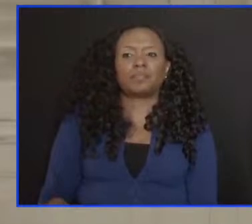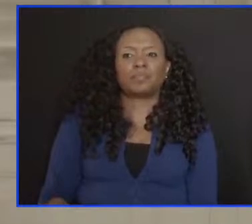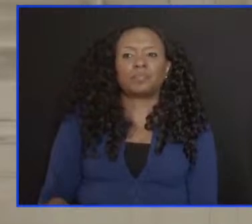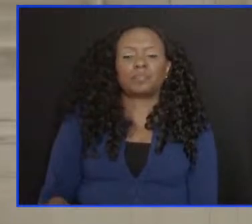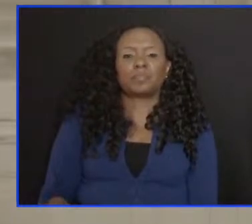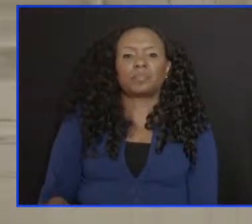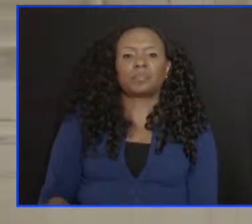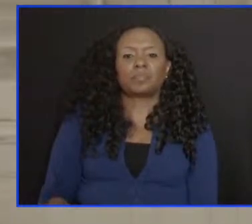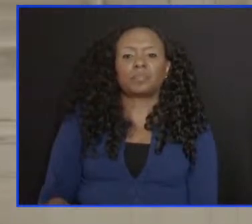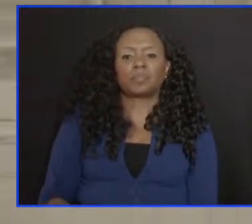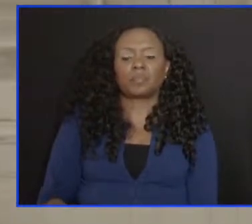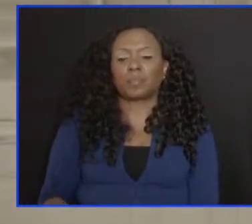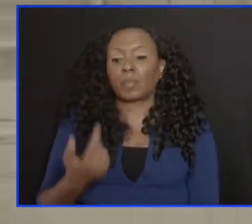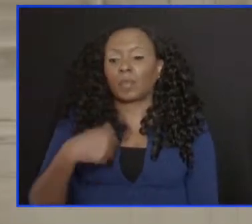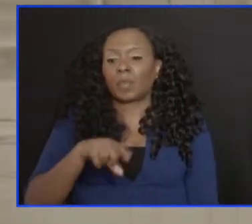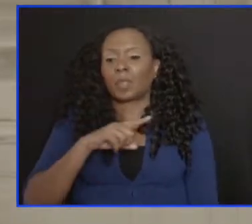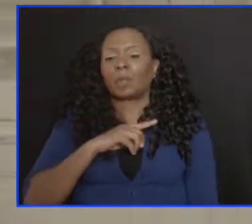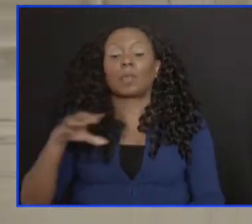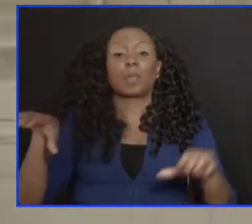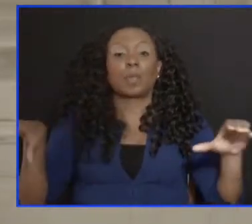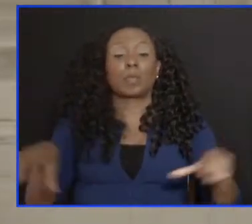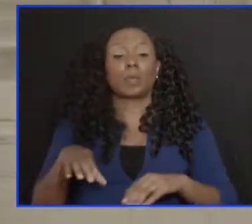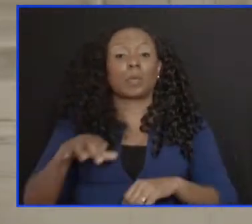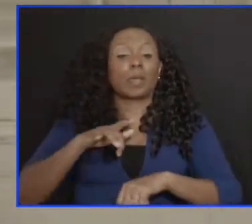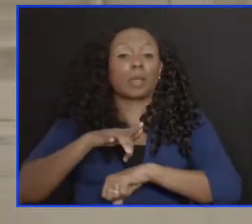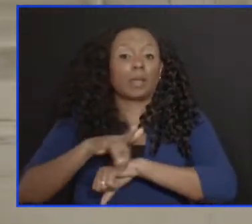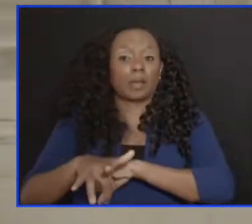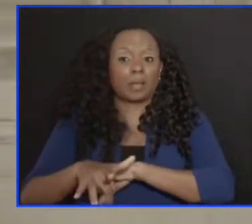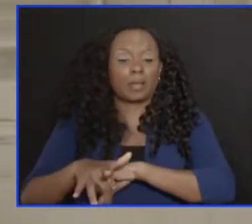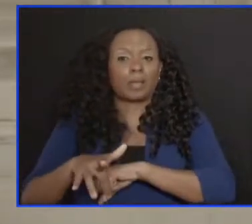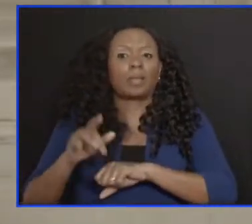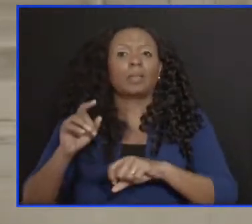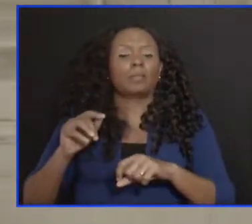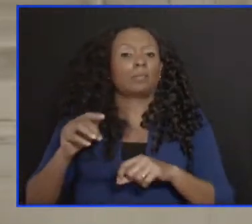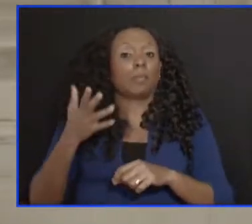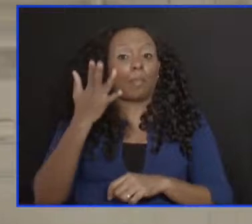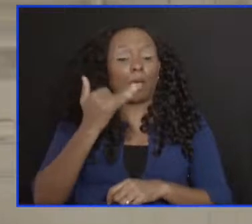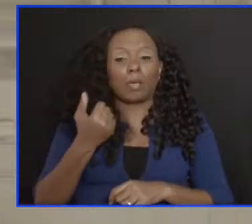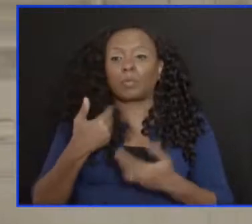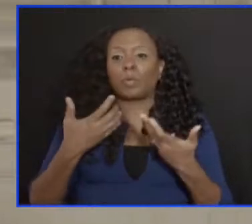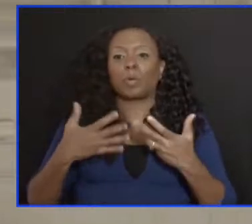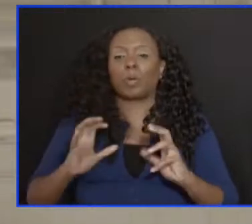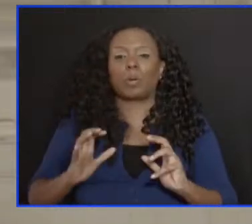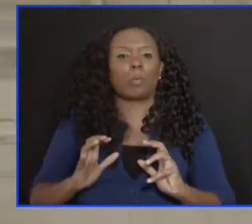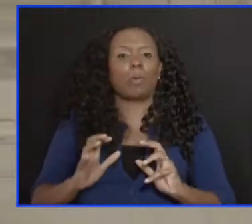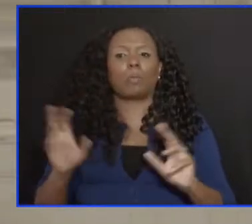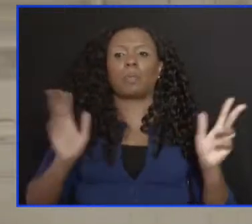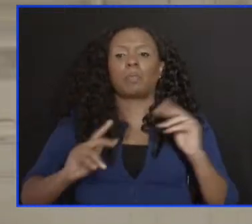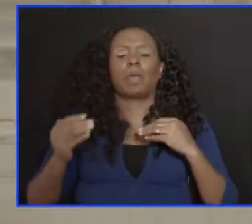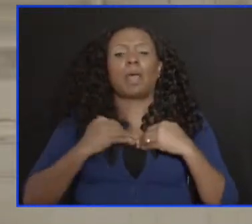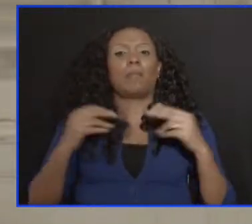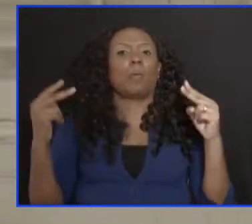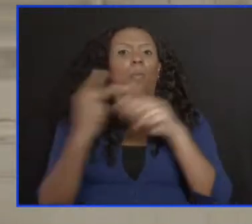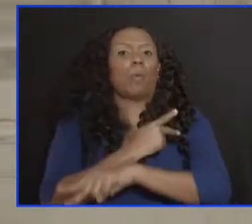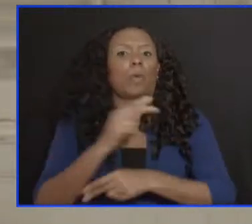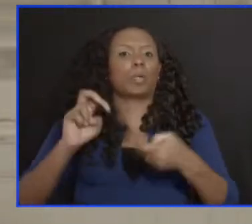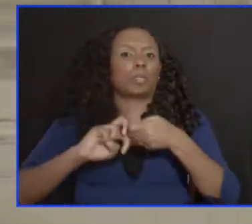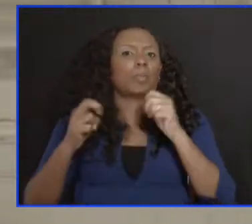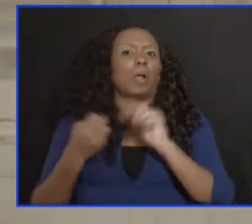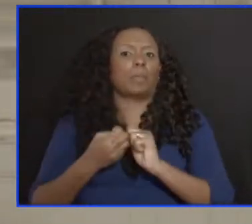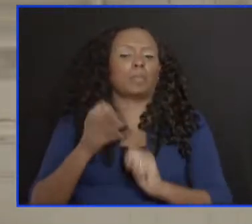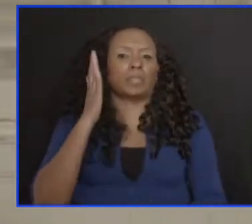what we avoid is some of the long-term issues that we can be faced with, the kidney problems, etc.